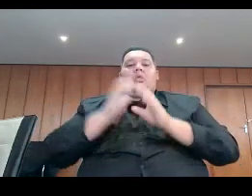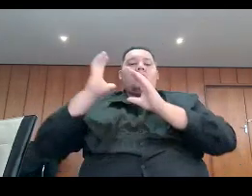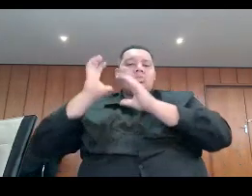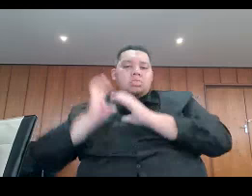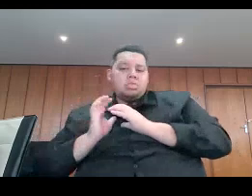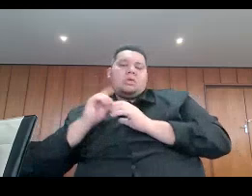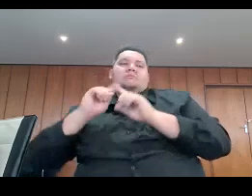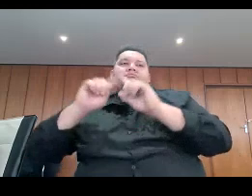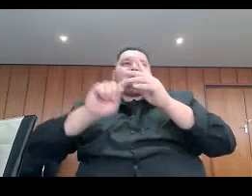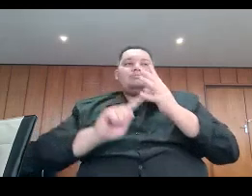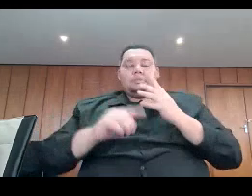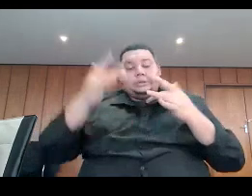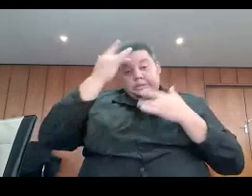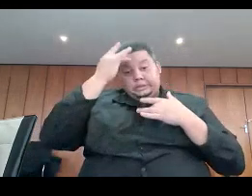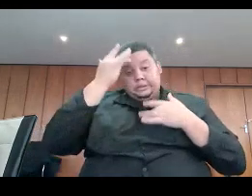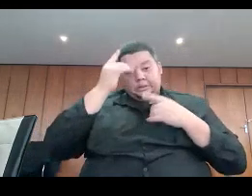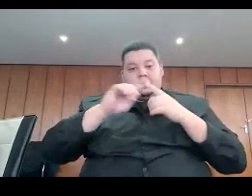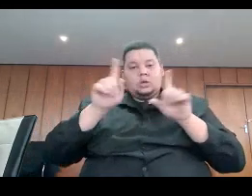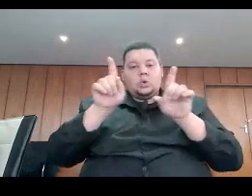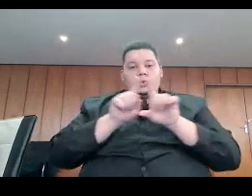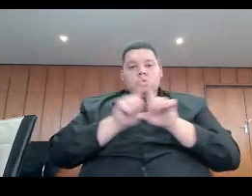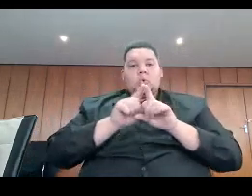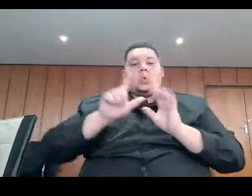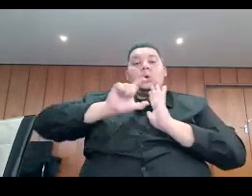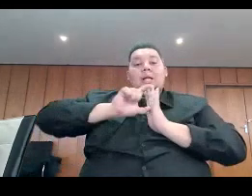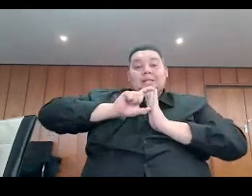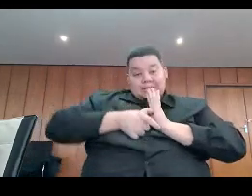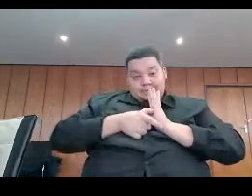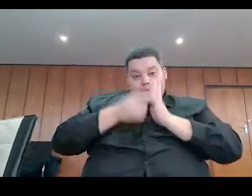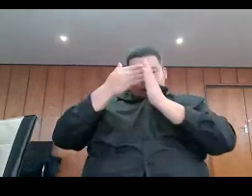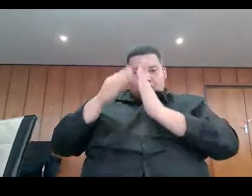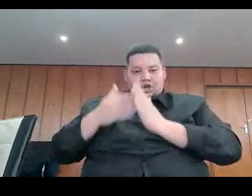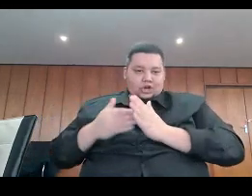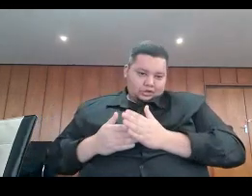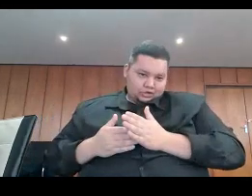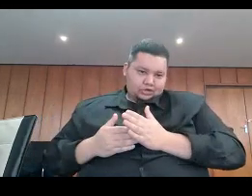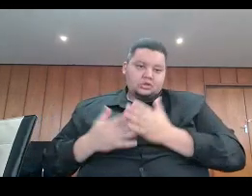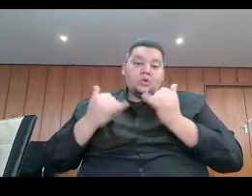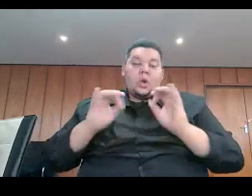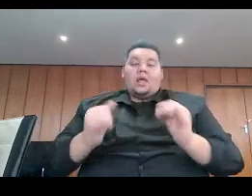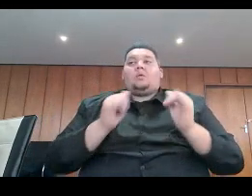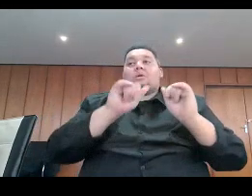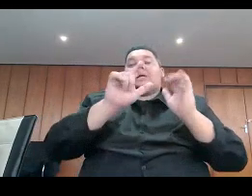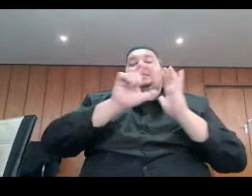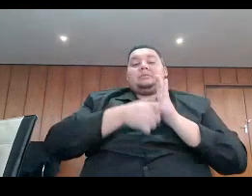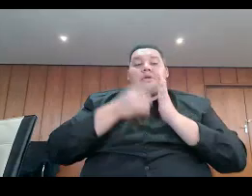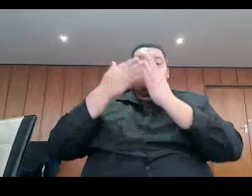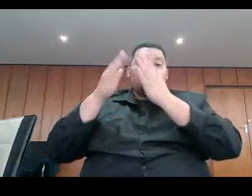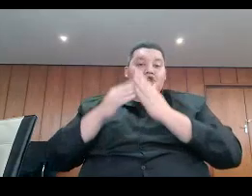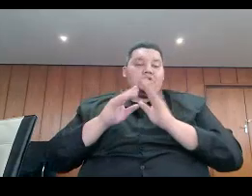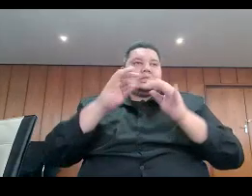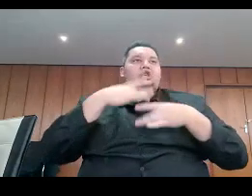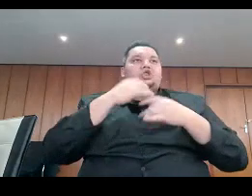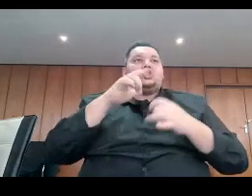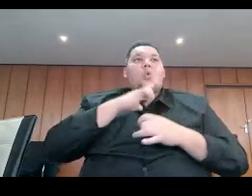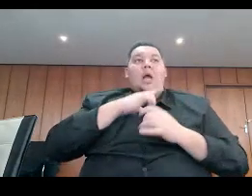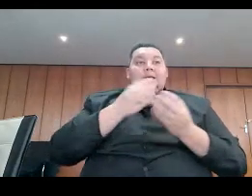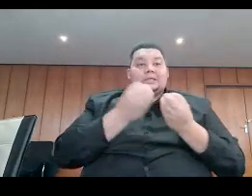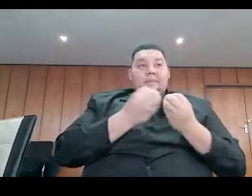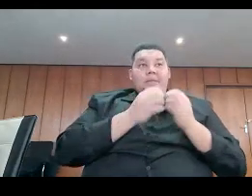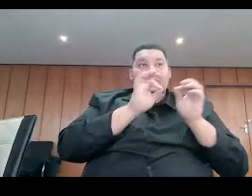disease and then disability erasure. And disability erasure is interesting because it's something that nobody